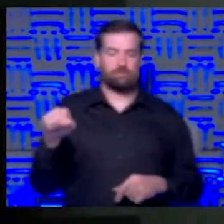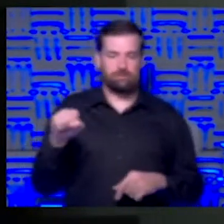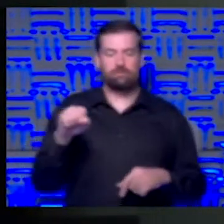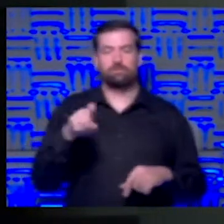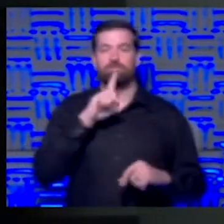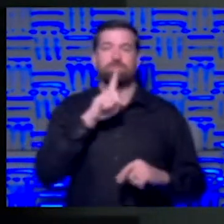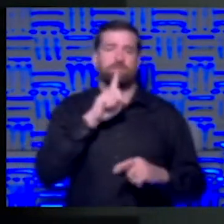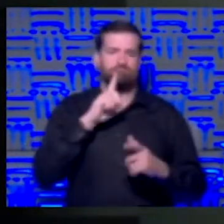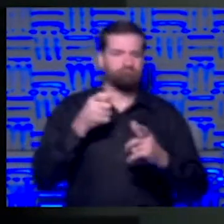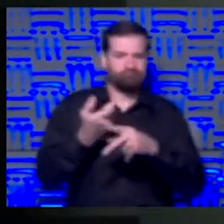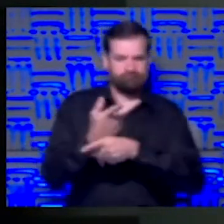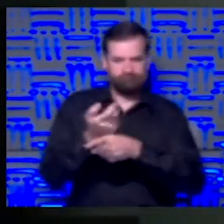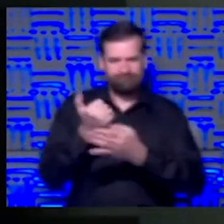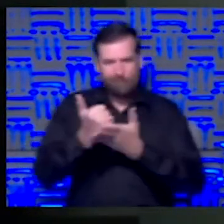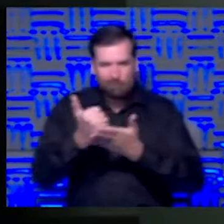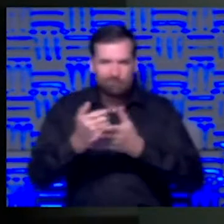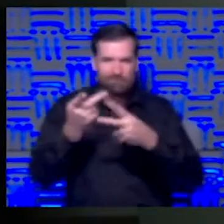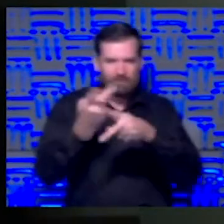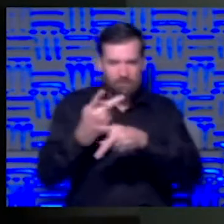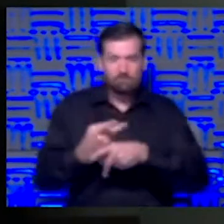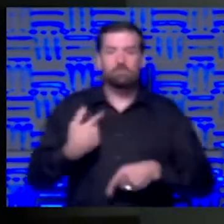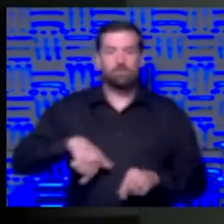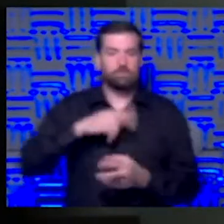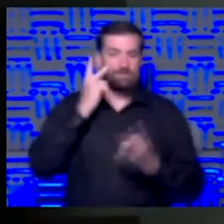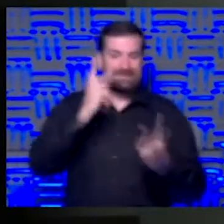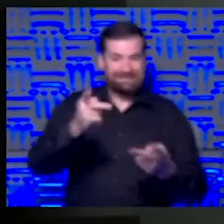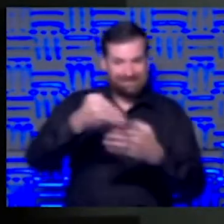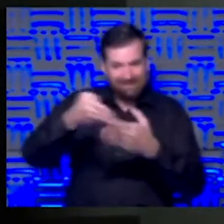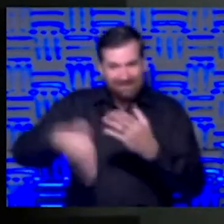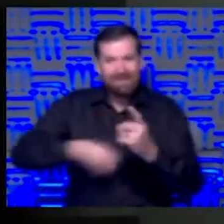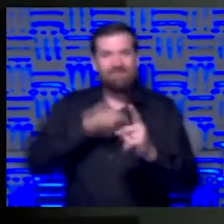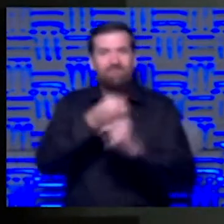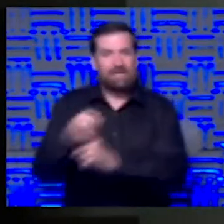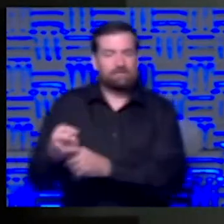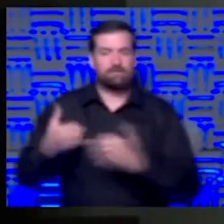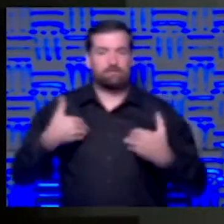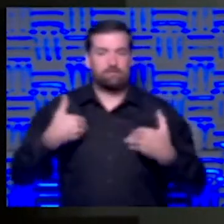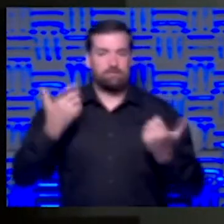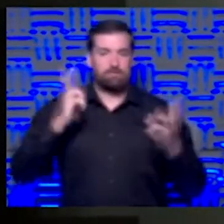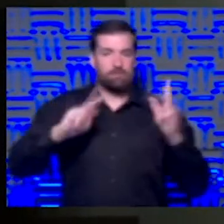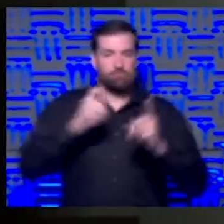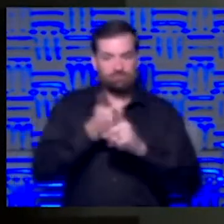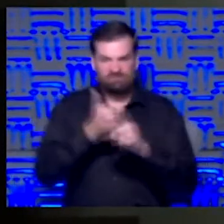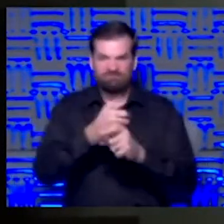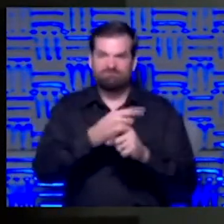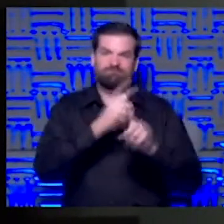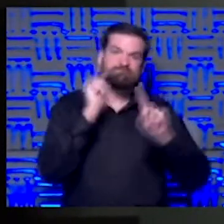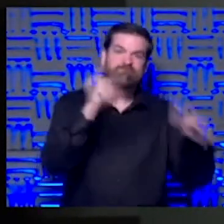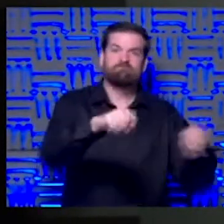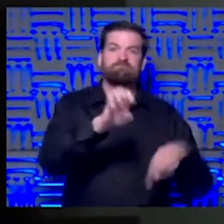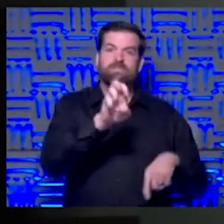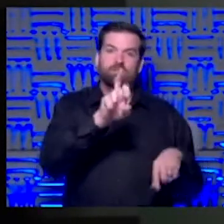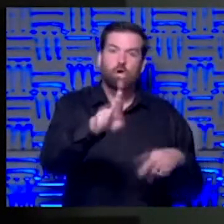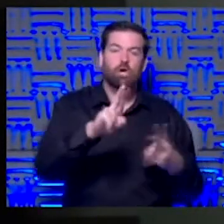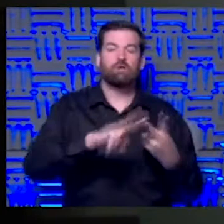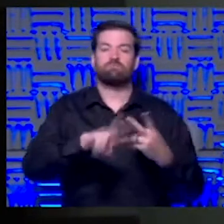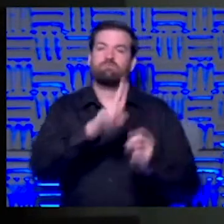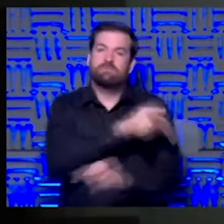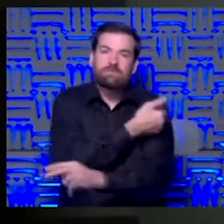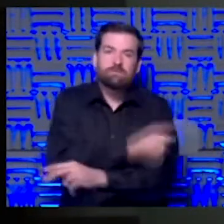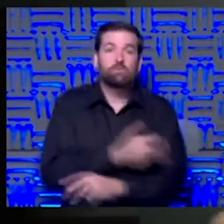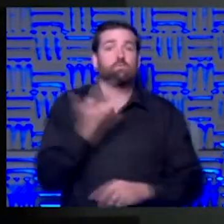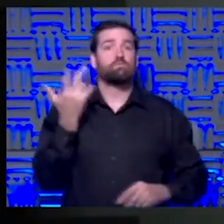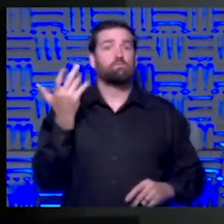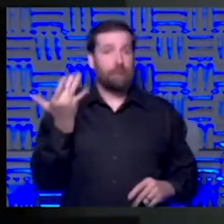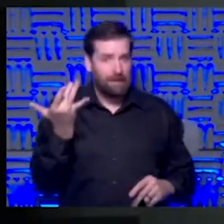to determine, we know that we see the outcomes or the effects. So our young people end up in ER or in the emergency department or units due to,